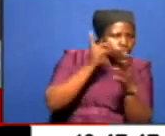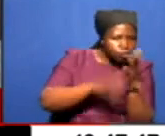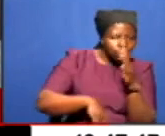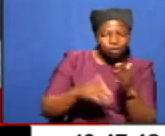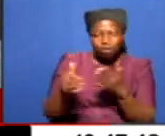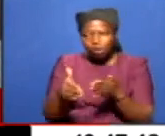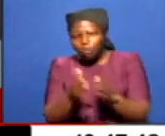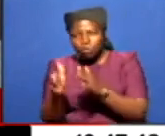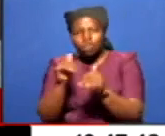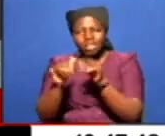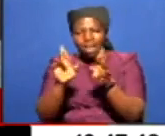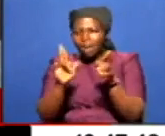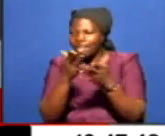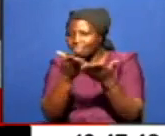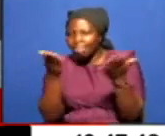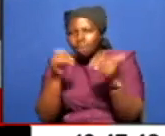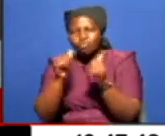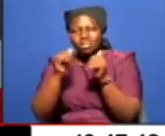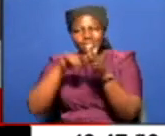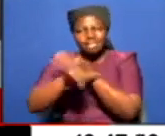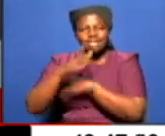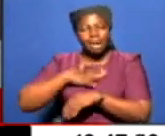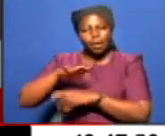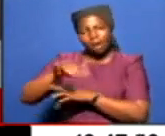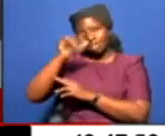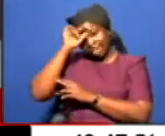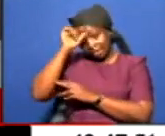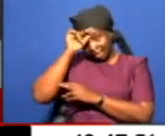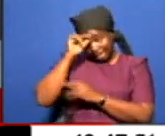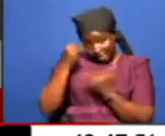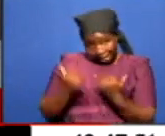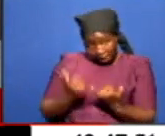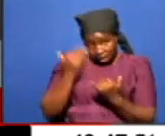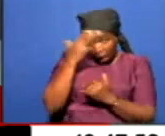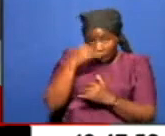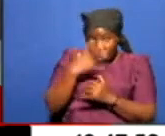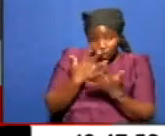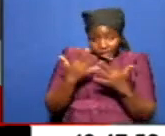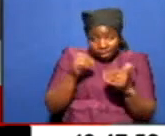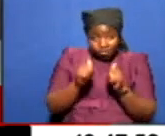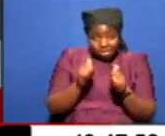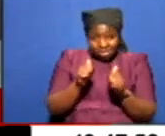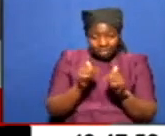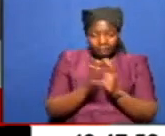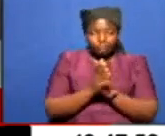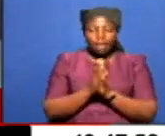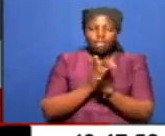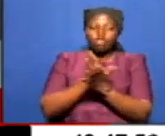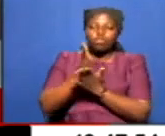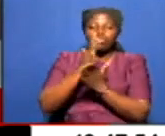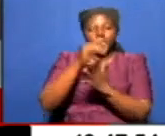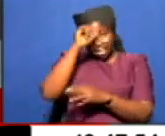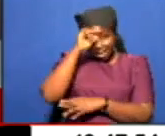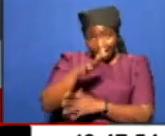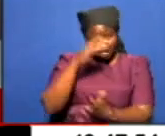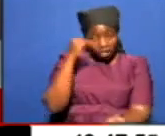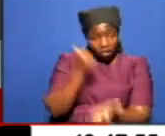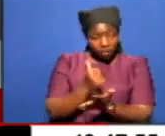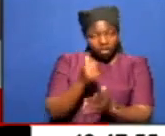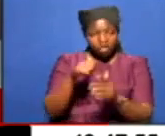that exist within our county governments. Mm-hmm. And the beauty of it is that through the offices of the governors, they have